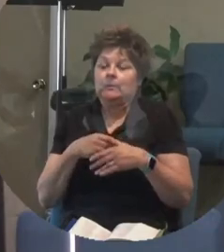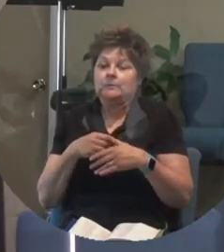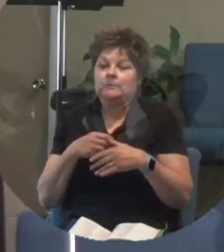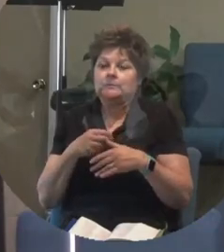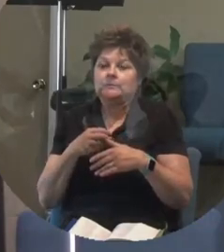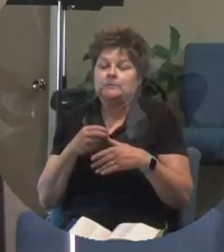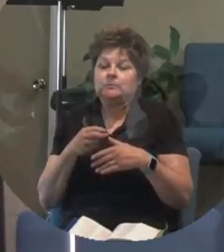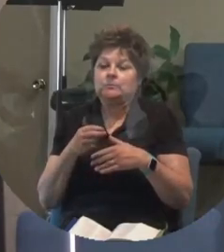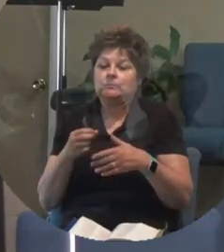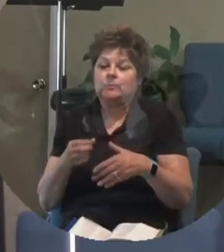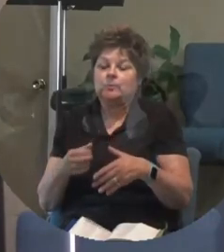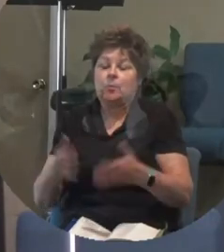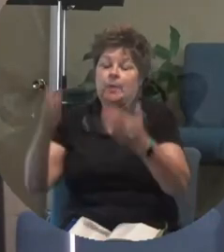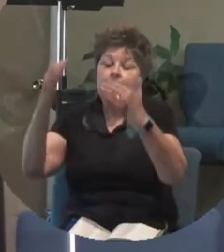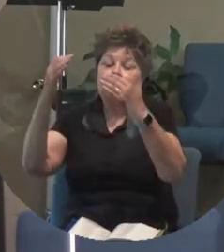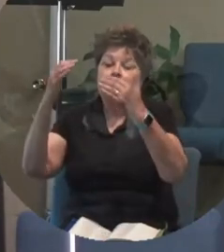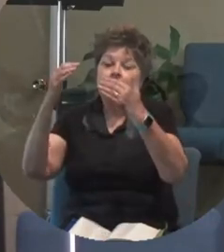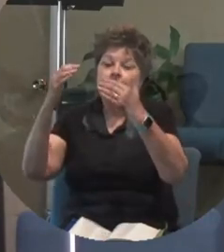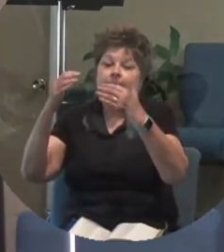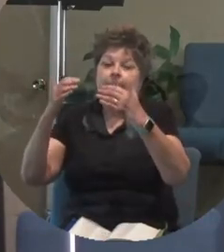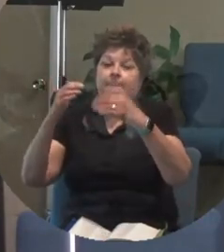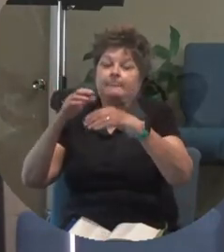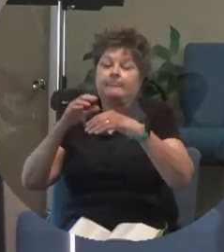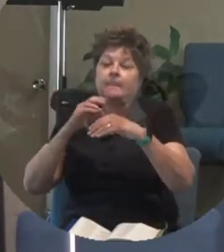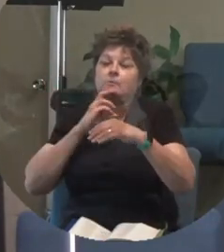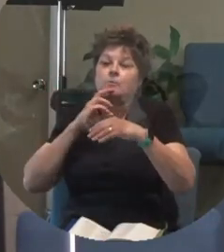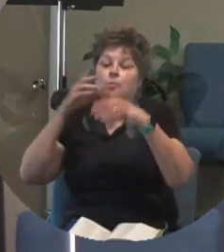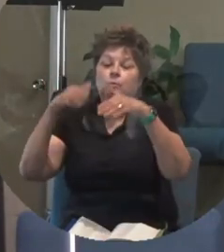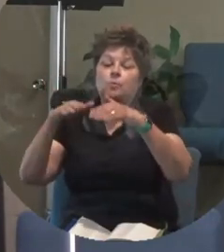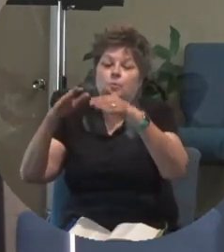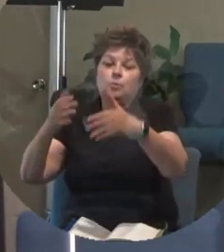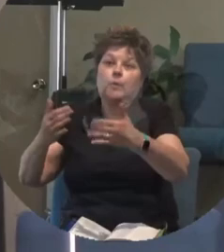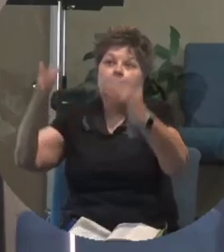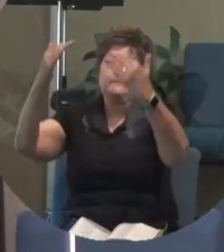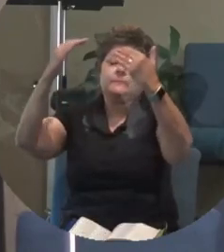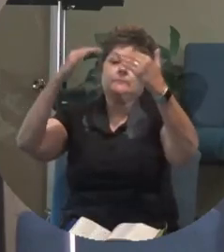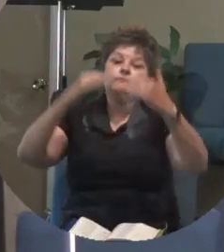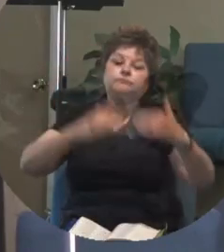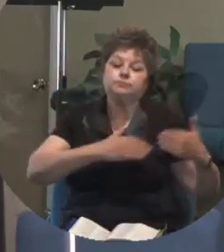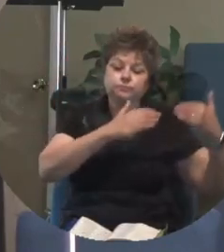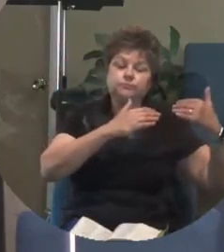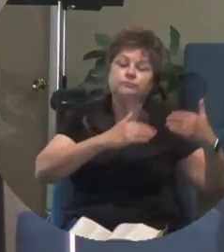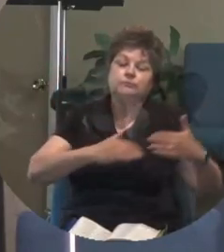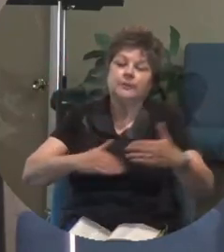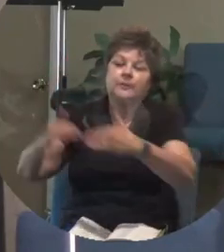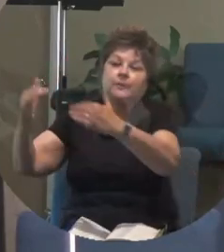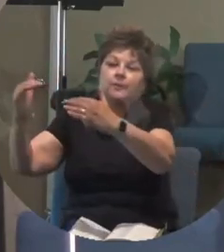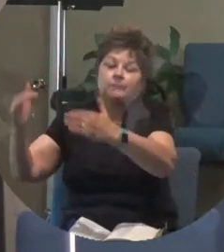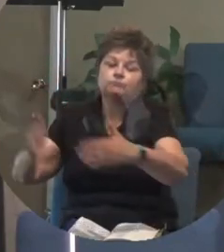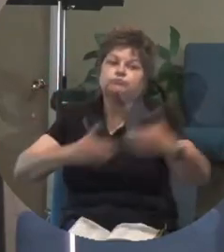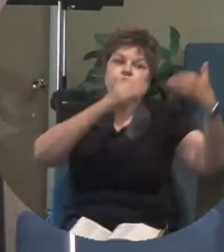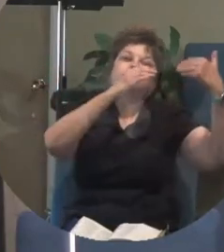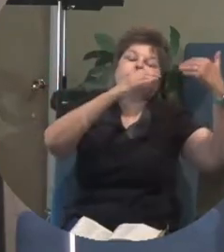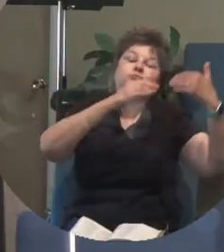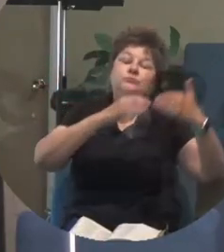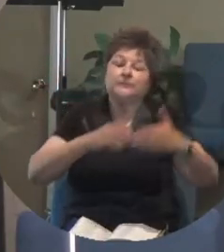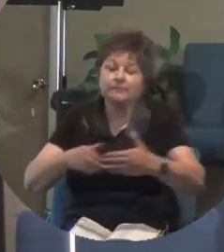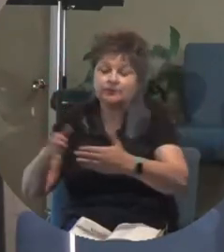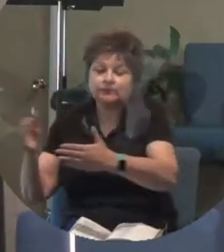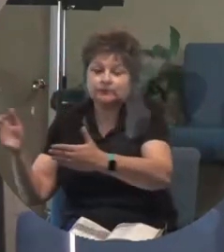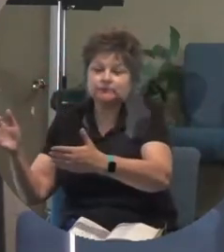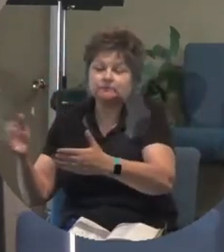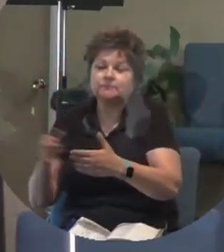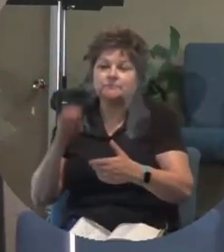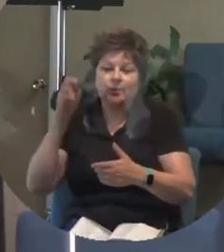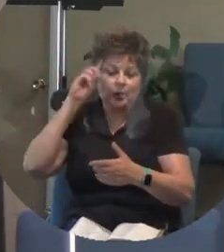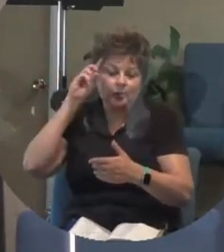were beginning to hit the bow, and, you know, we were doing 30 or 40 miles an hour, and he's like, you know, we're hitting crests, and you know, our uncle,